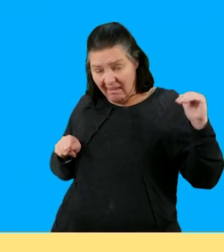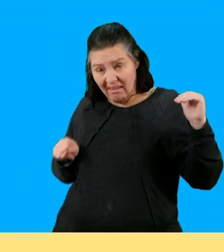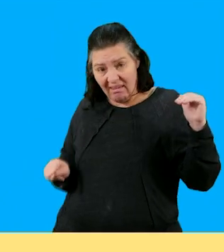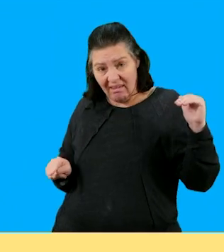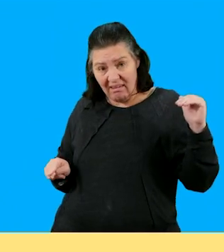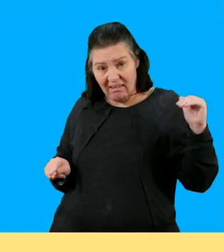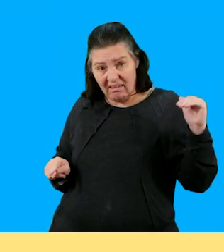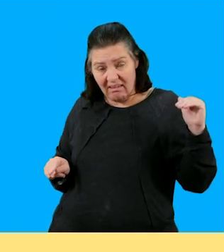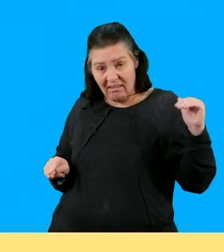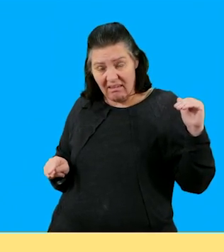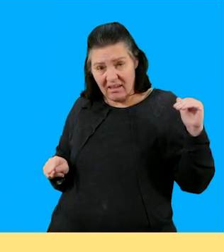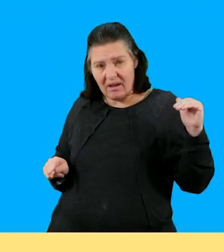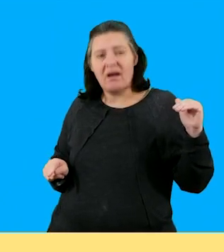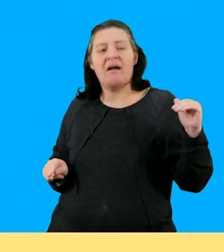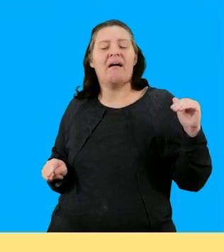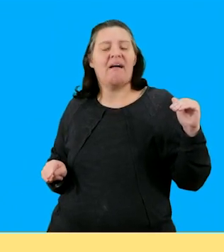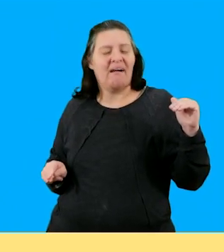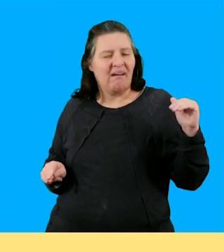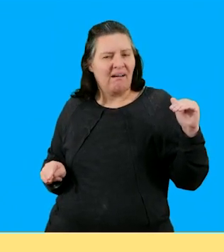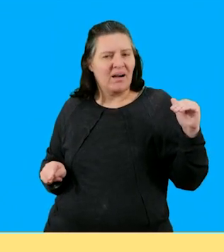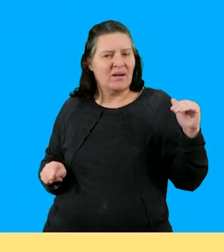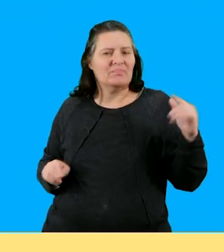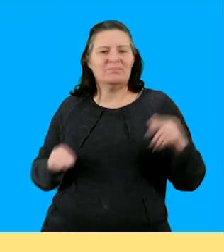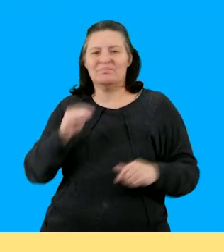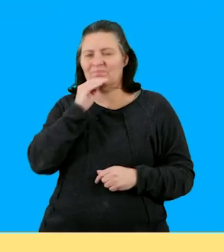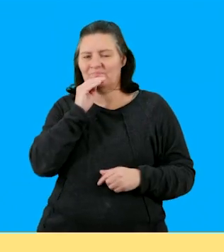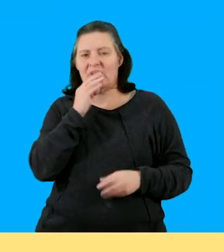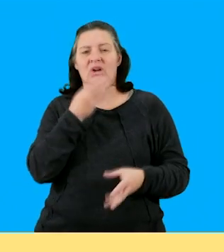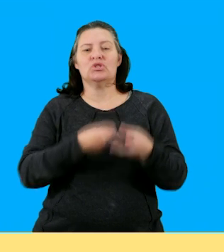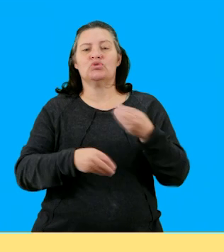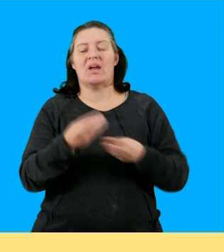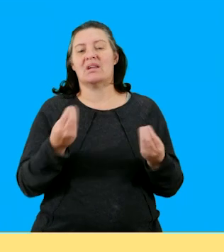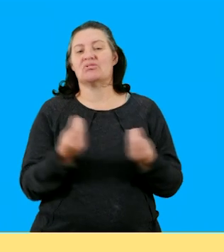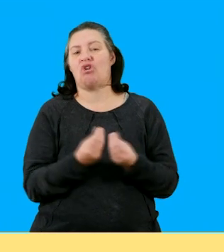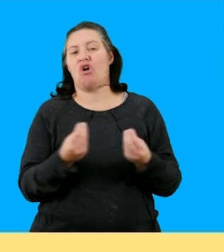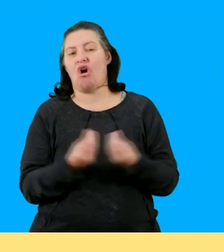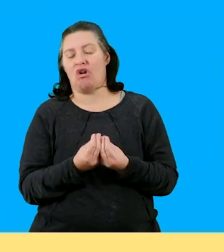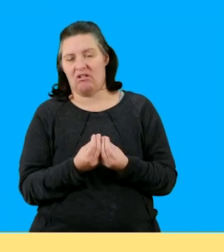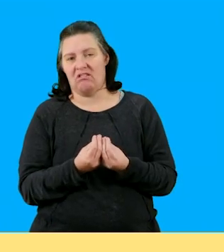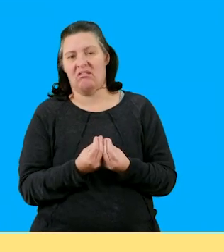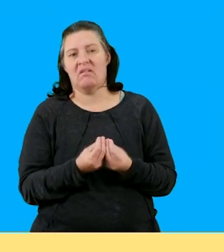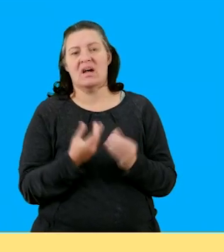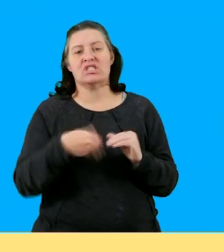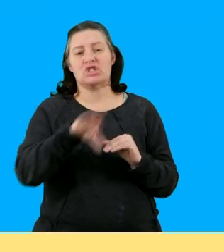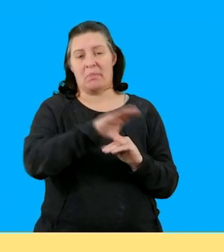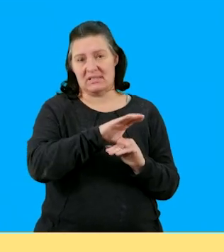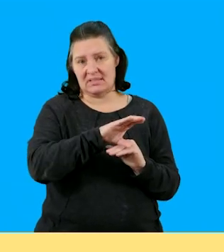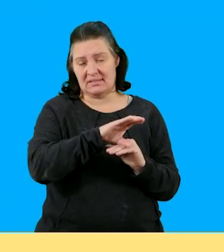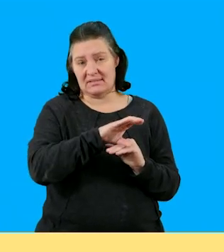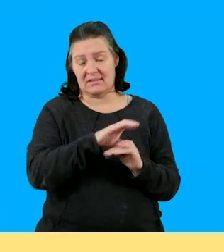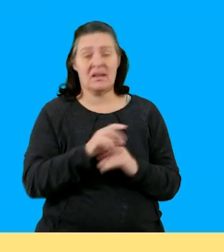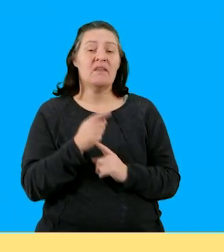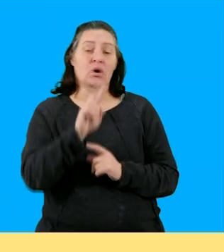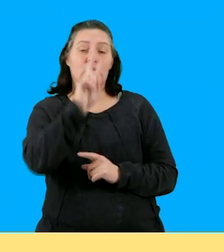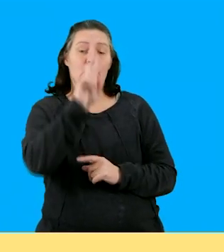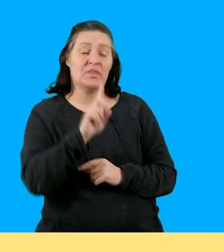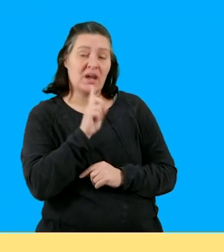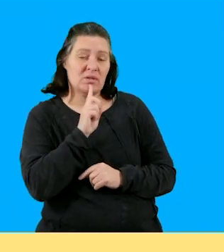know how to prepare the trading stock account as well as how to do the accounting equation.